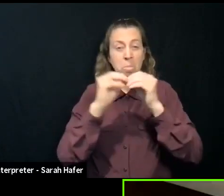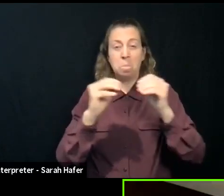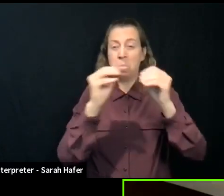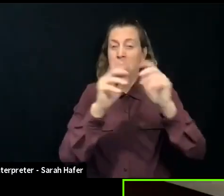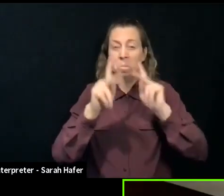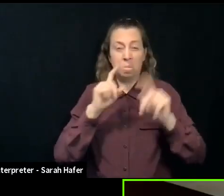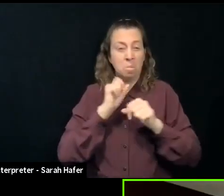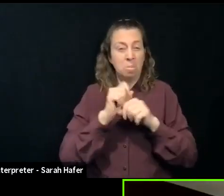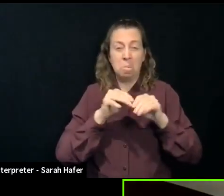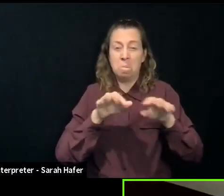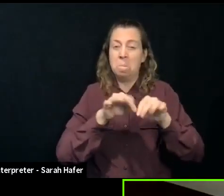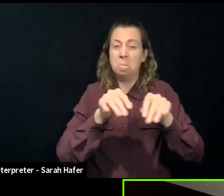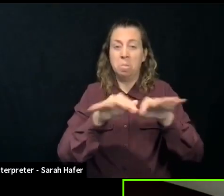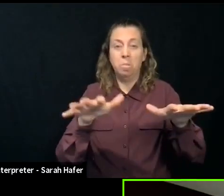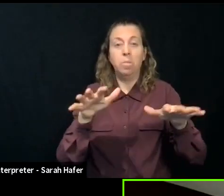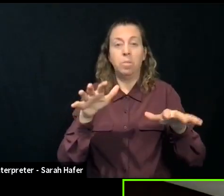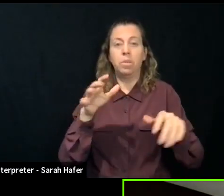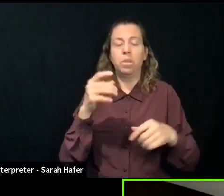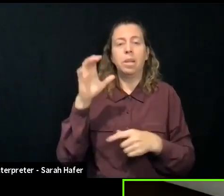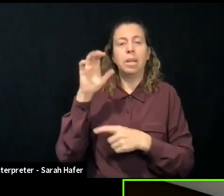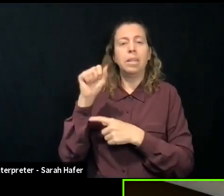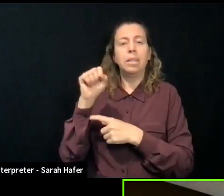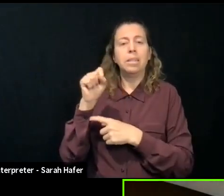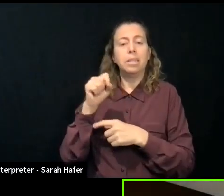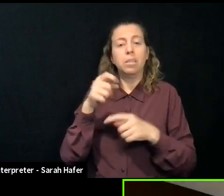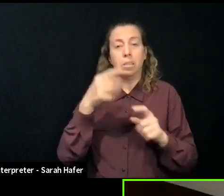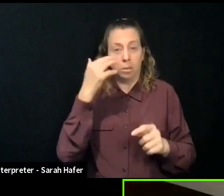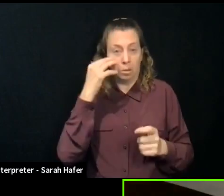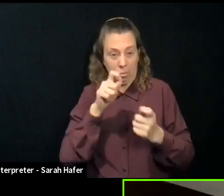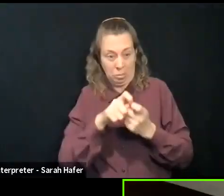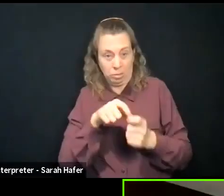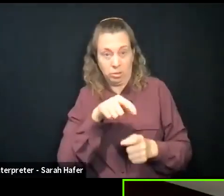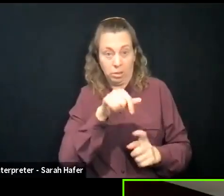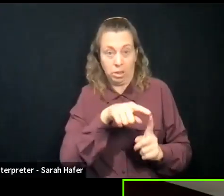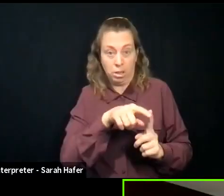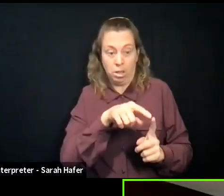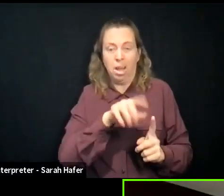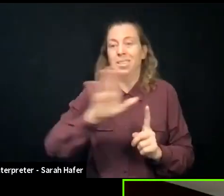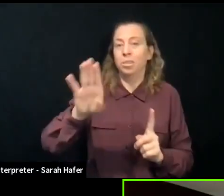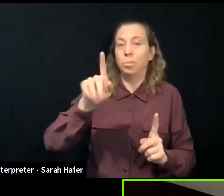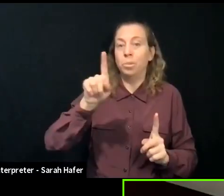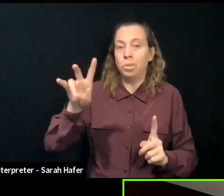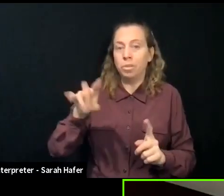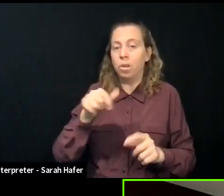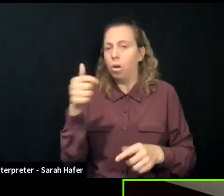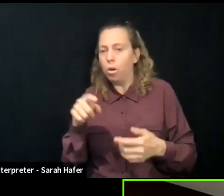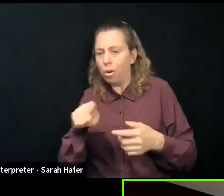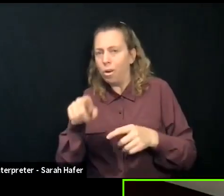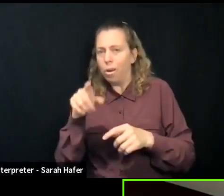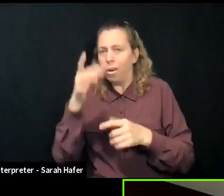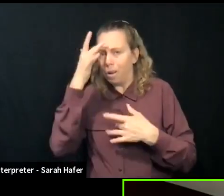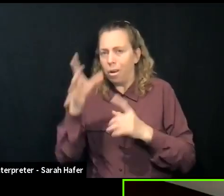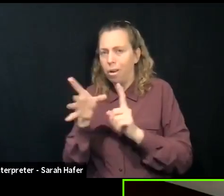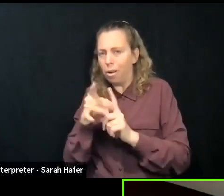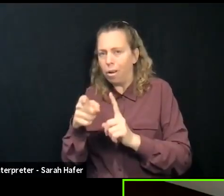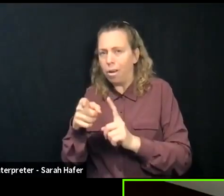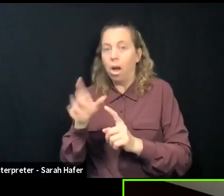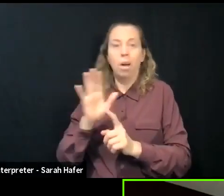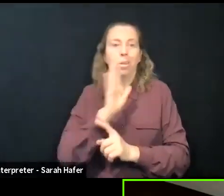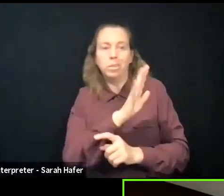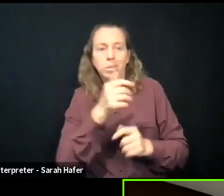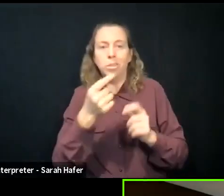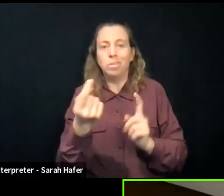are happening because of B117 and how many are happening because of other variants, but we do know that those things are